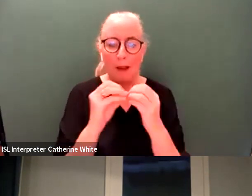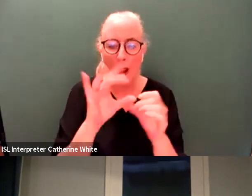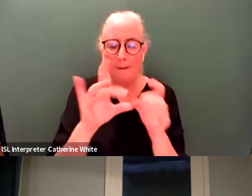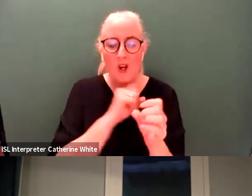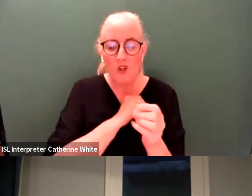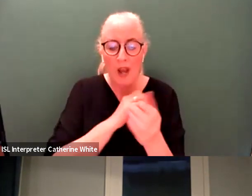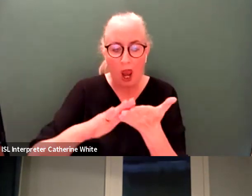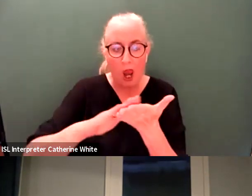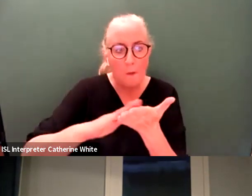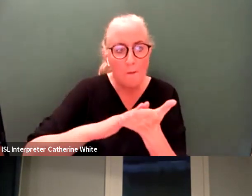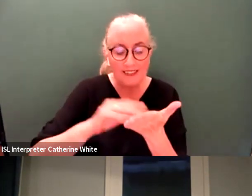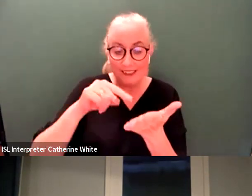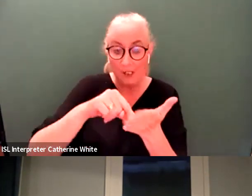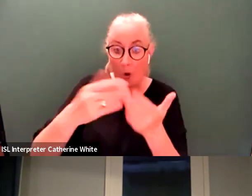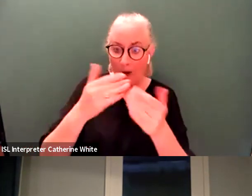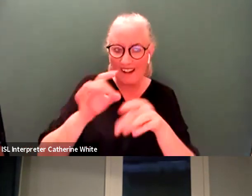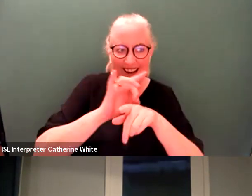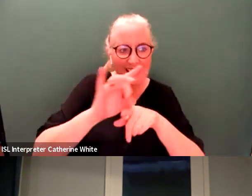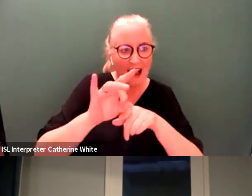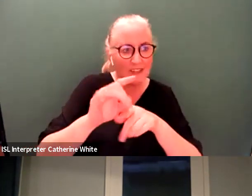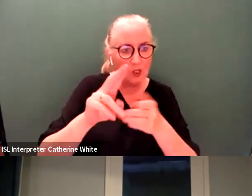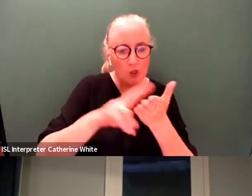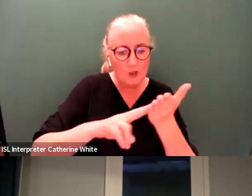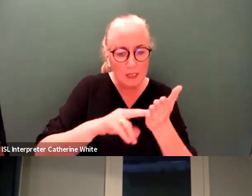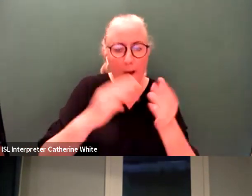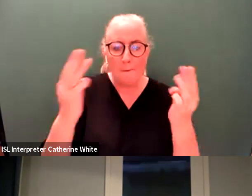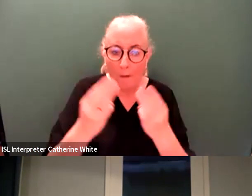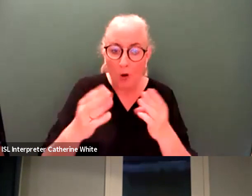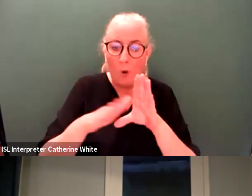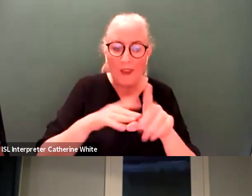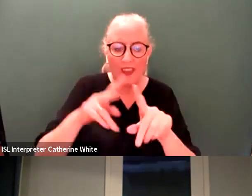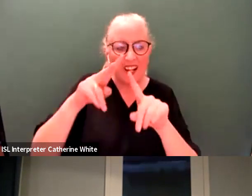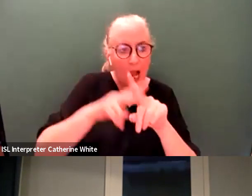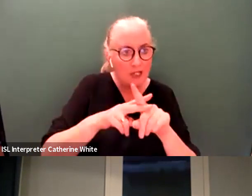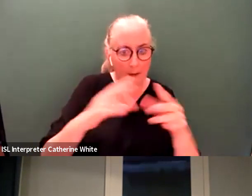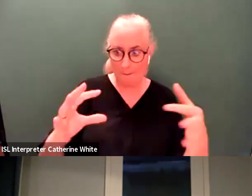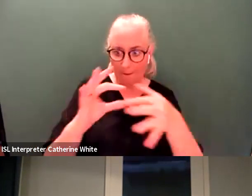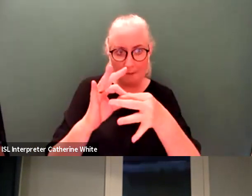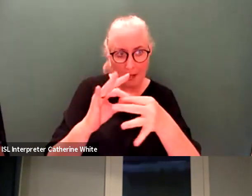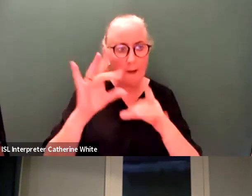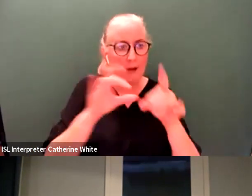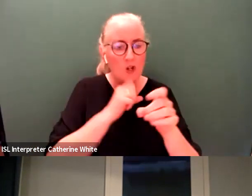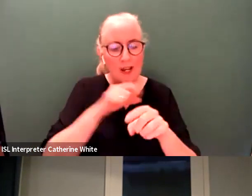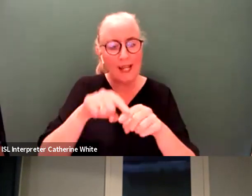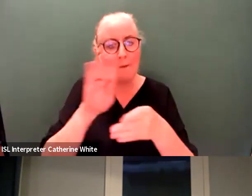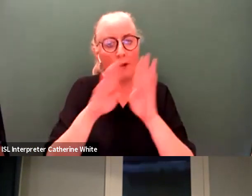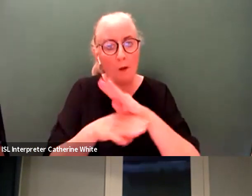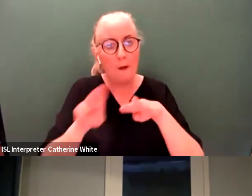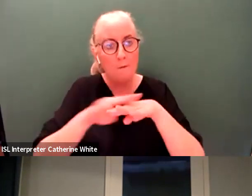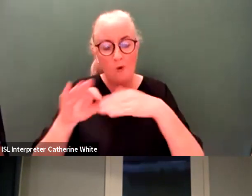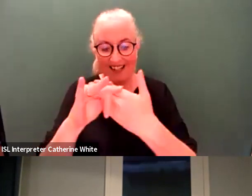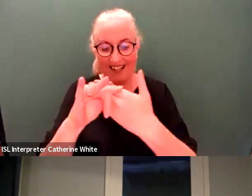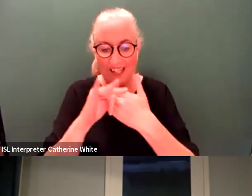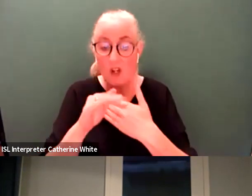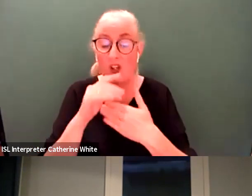lubricants we're using are the ones, the proper ones to use with the condoms that we're using, so that they are most effective. So I would just